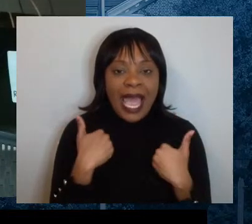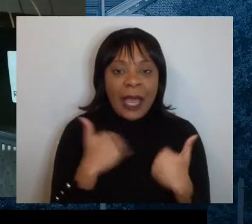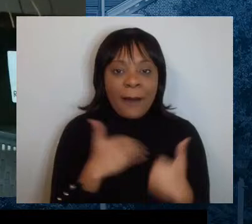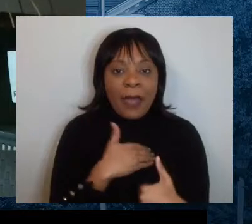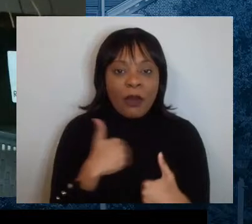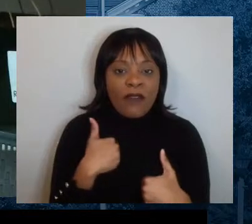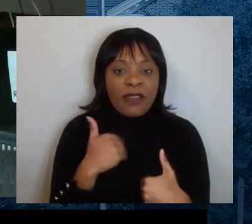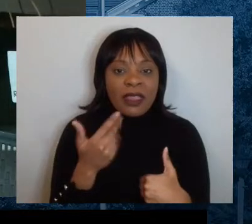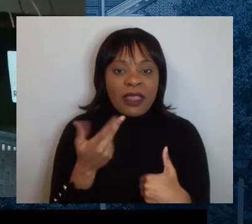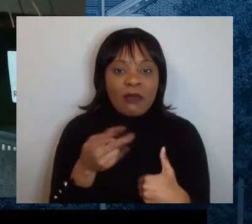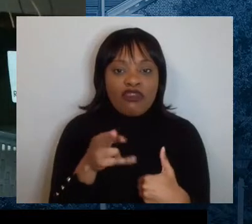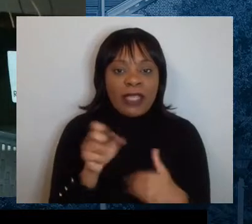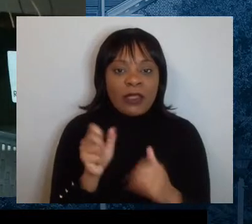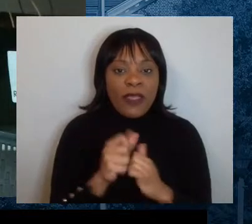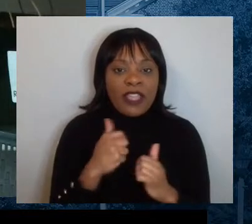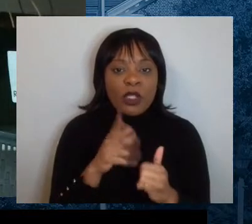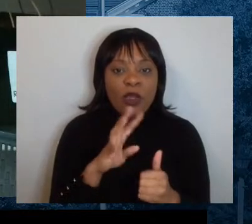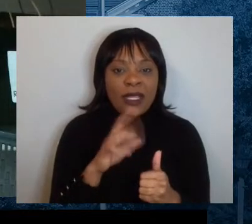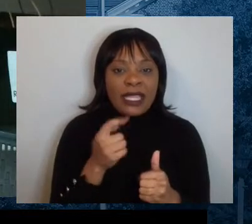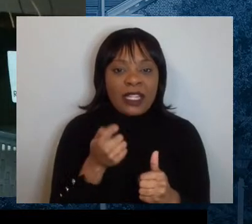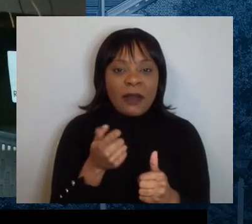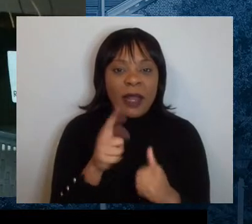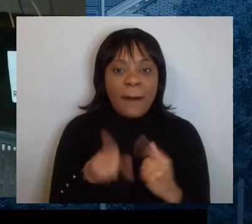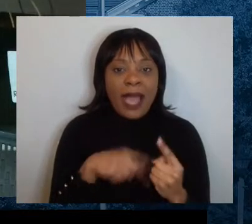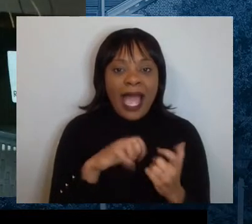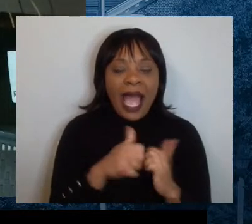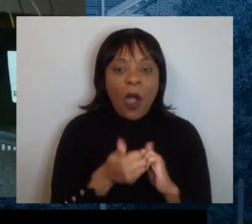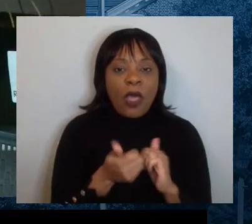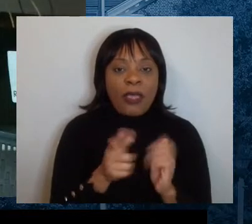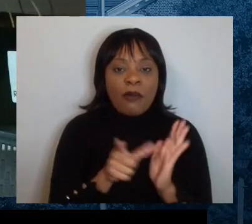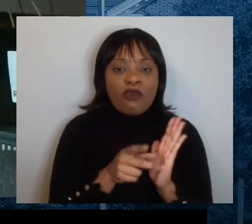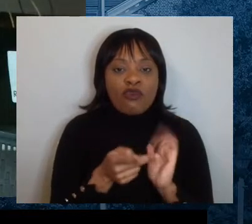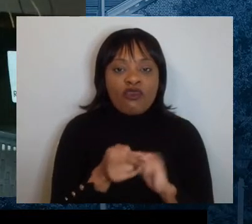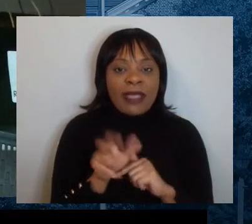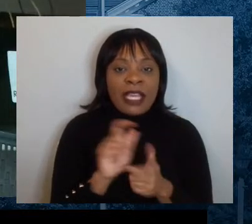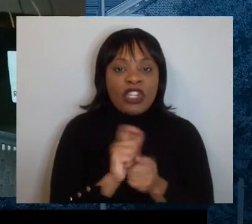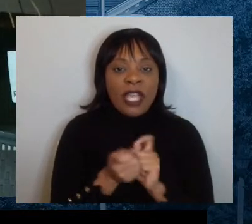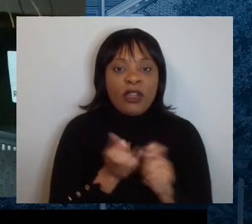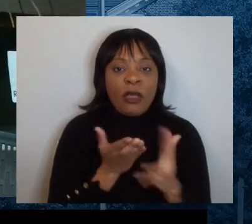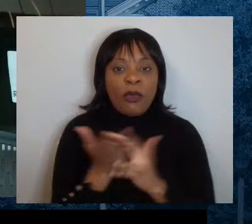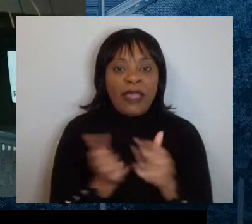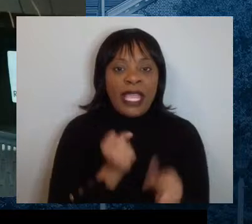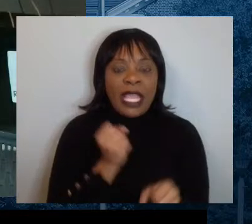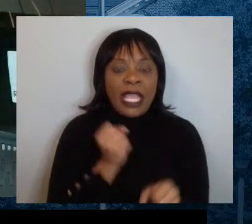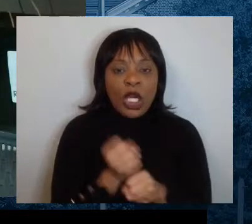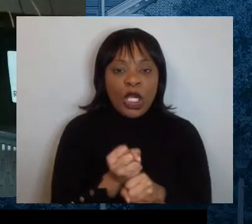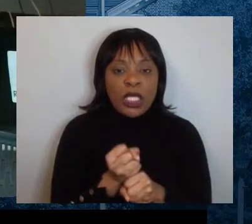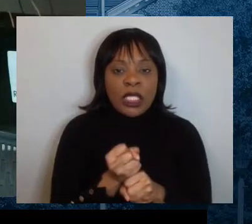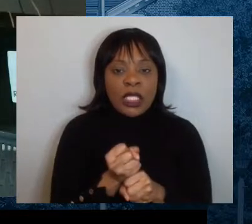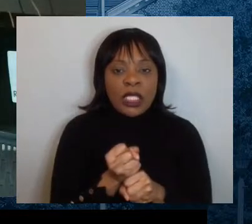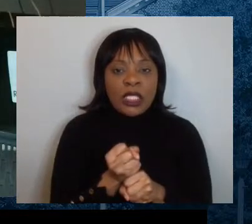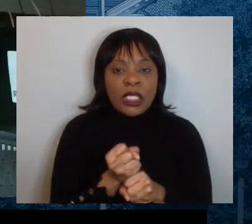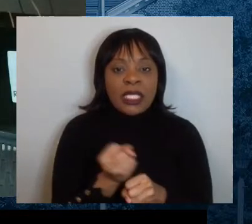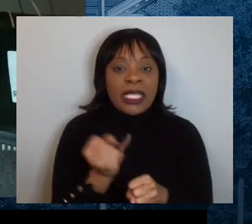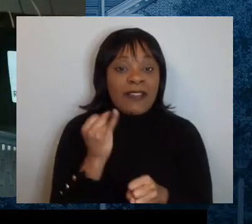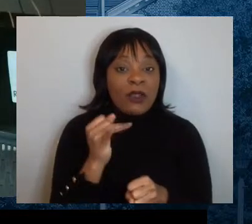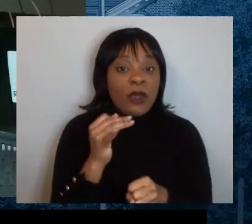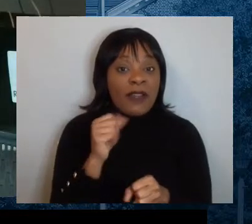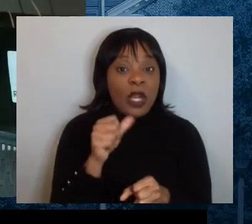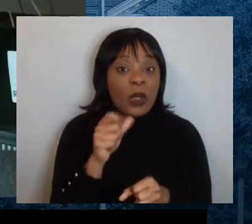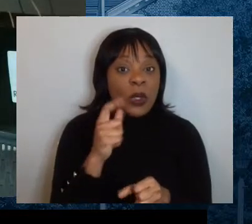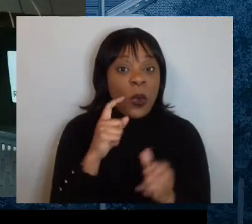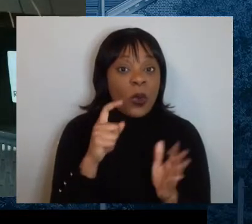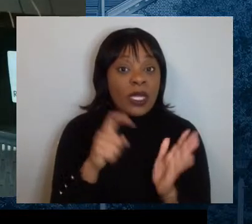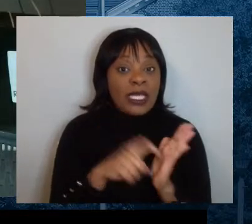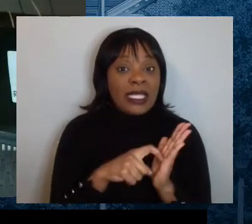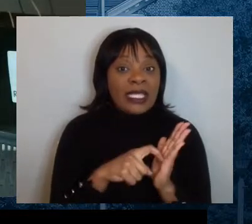talked a little bit about the nature and how the press has changed over years. The media tends to focus a little bit more, if you haven't noticed, on negative news,